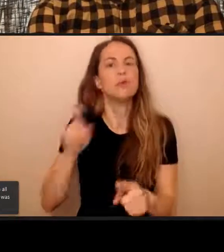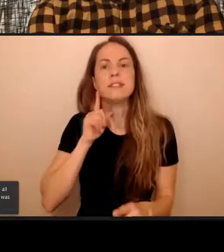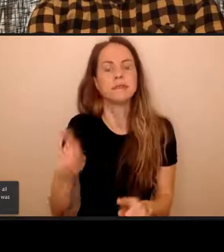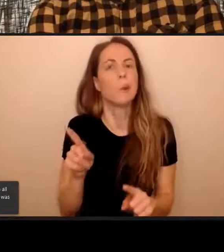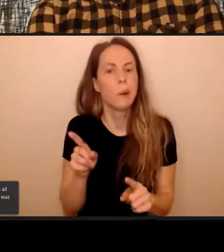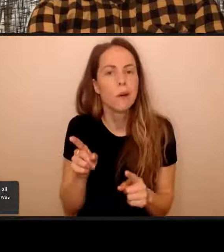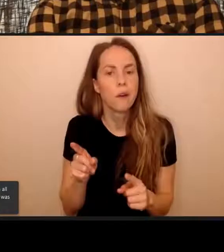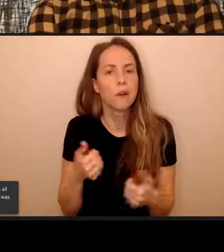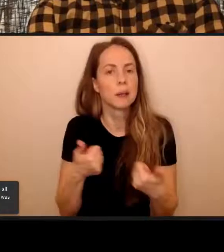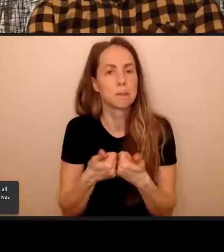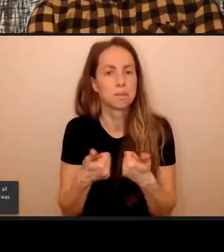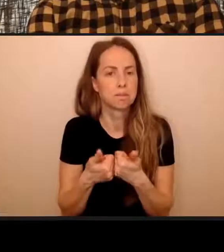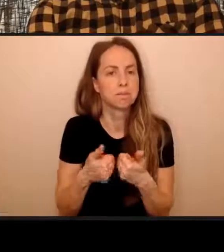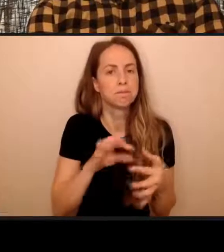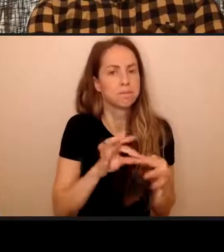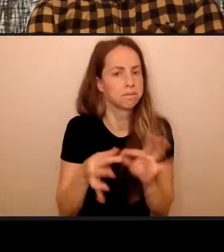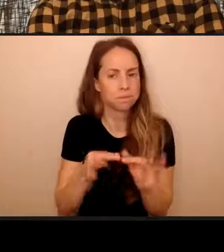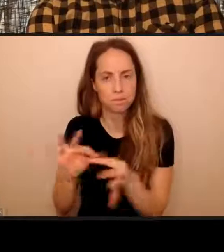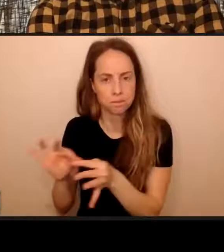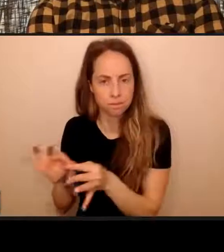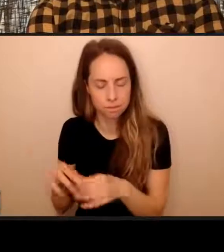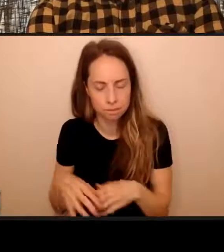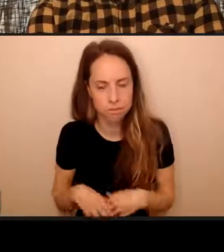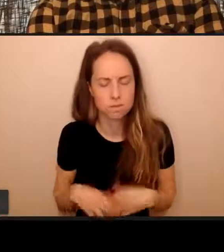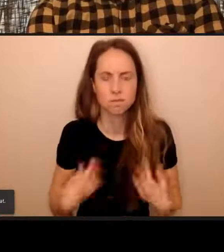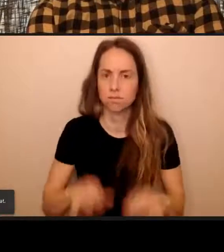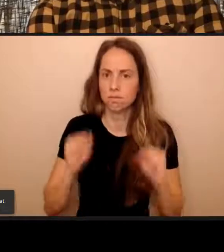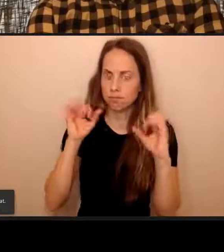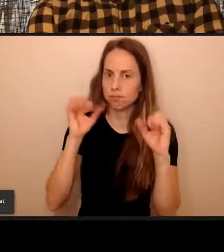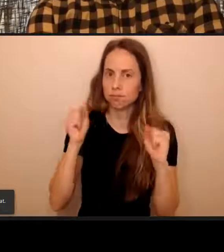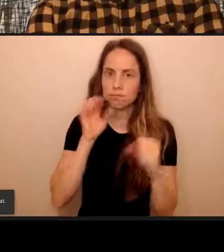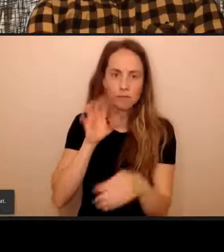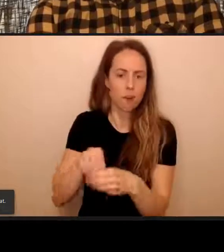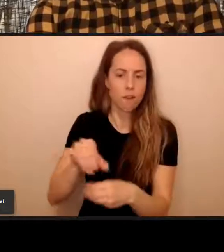pretty amazing to be part of that.